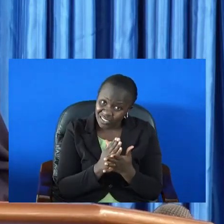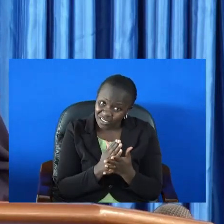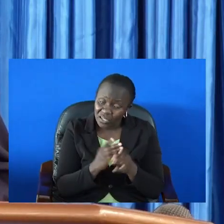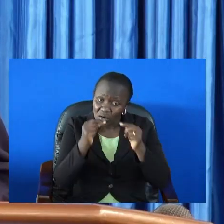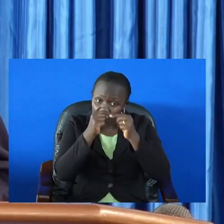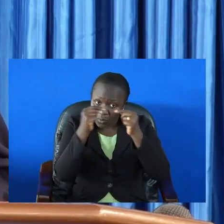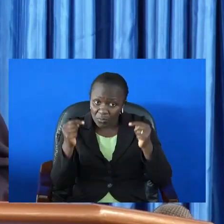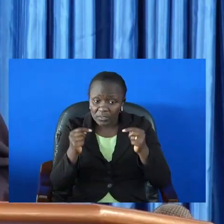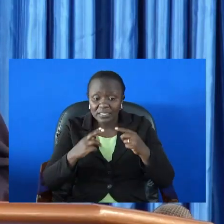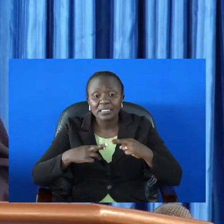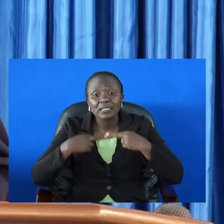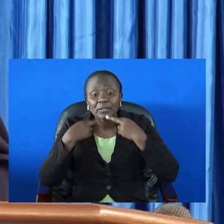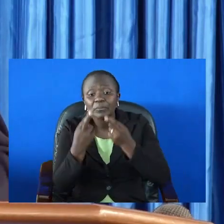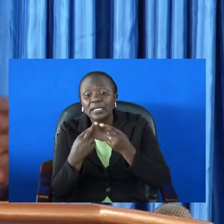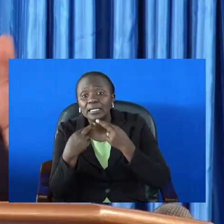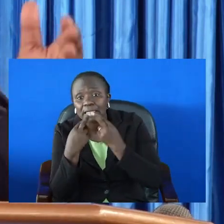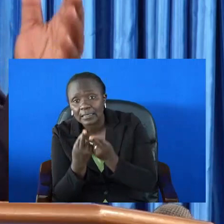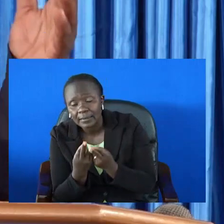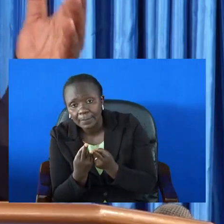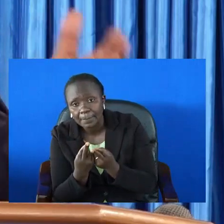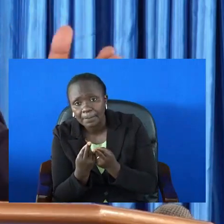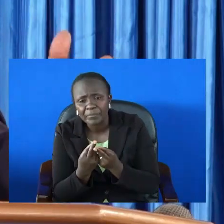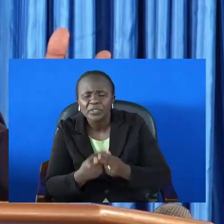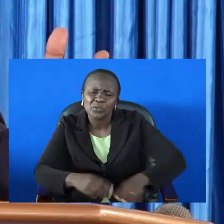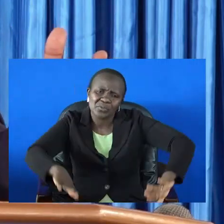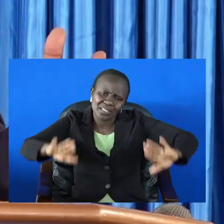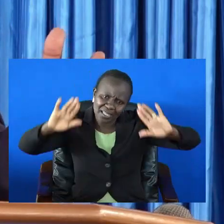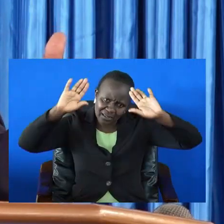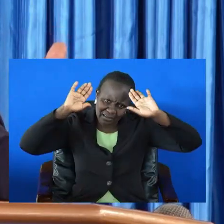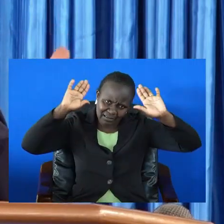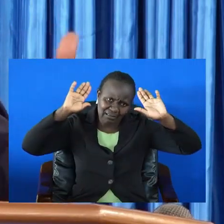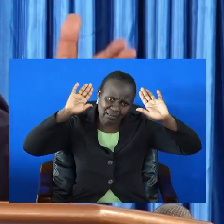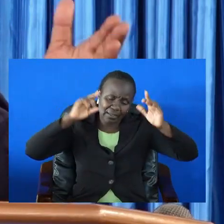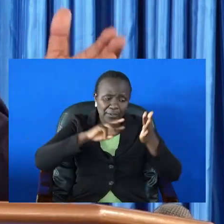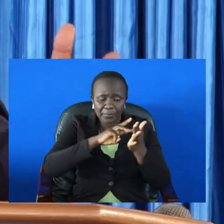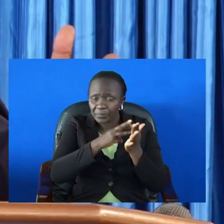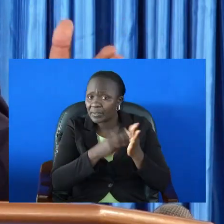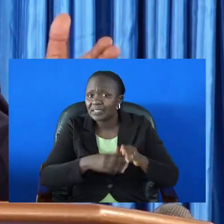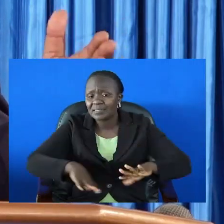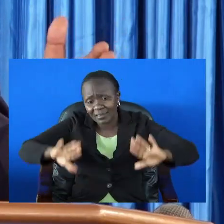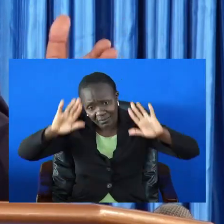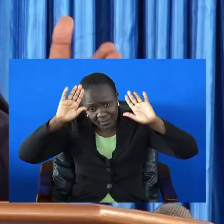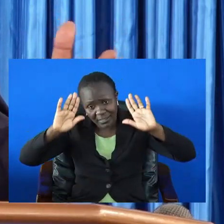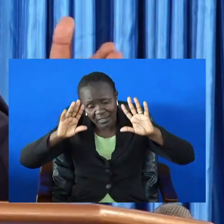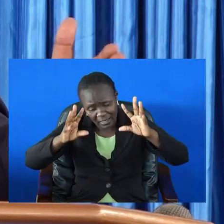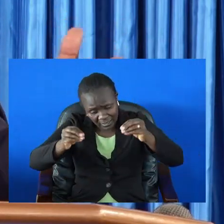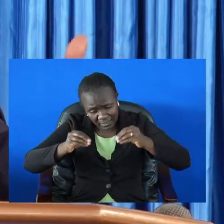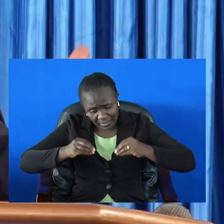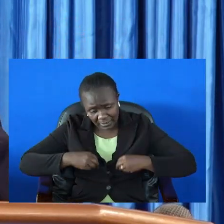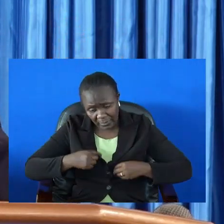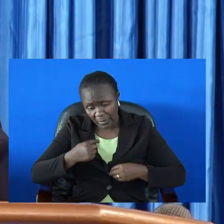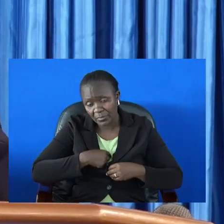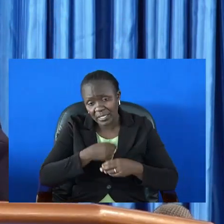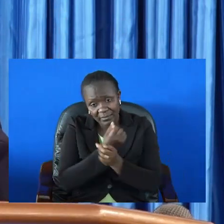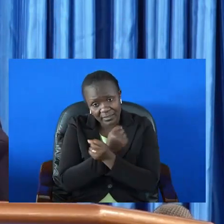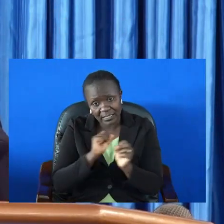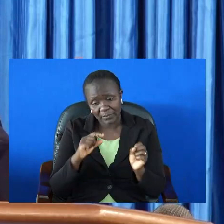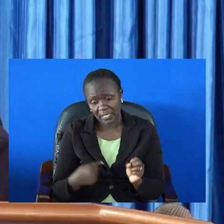opposing repentance. Repentance means you surrender and accept that I'm not able to save